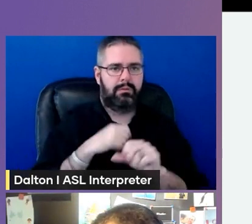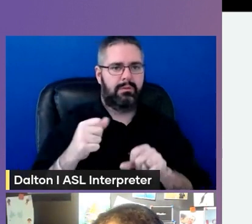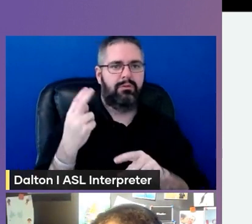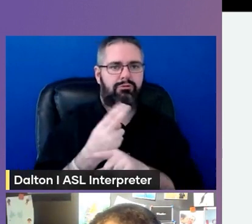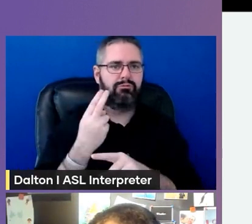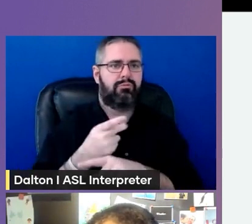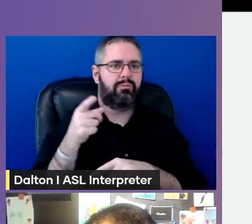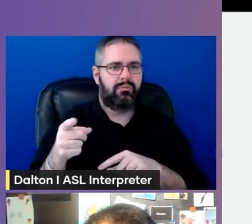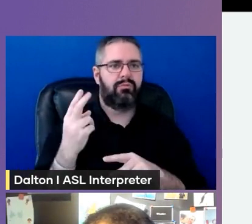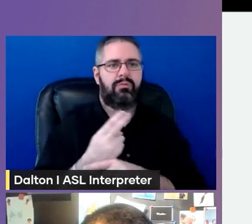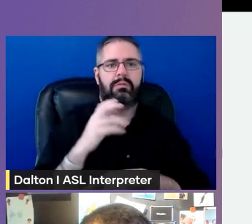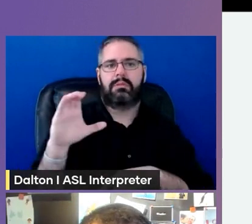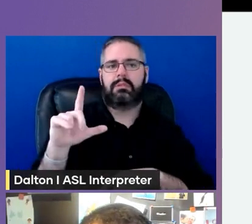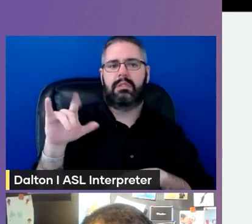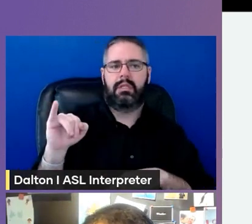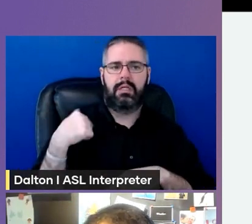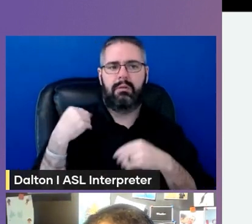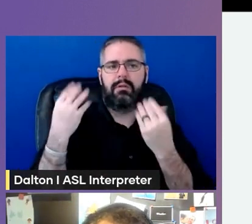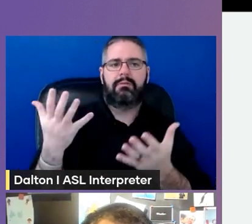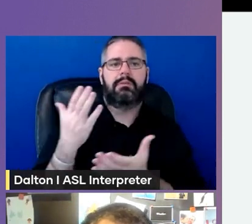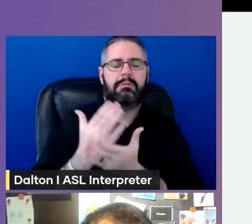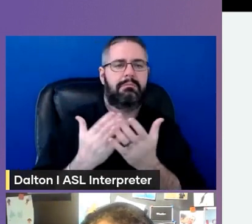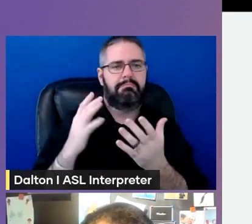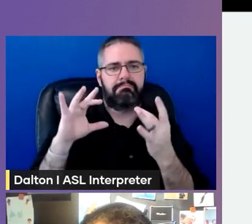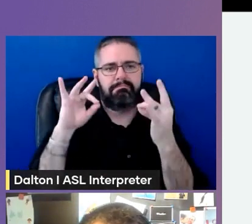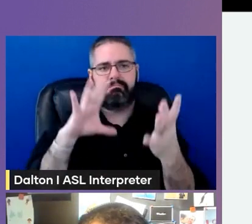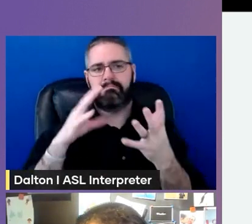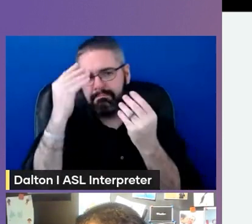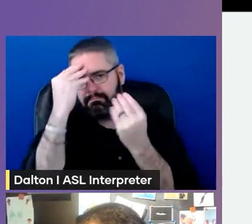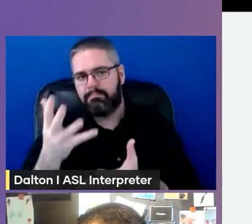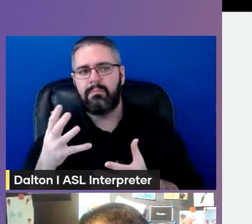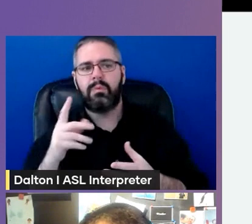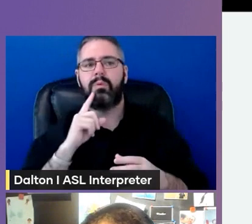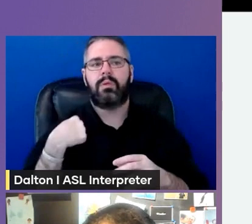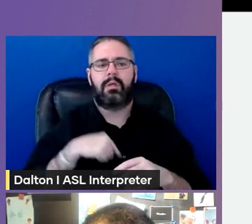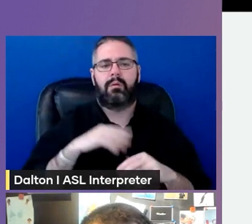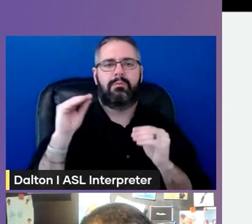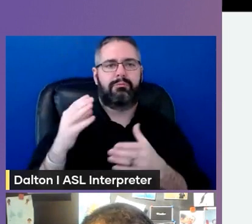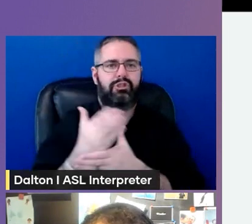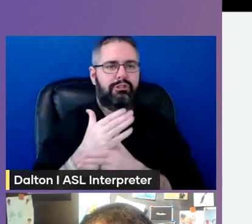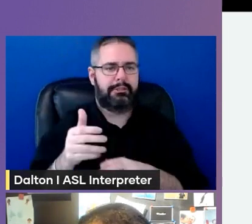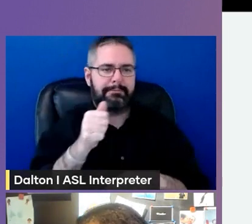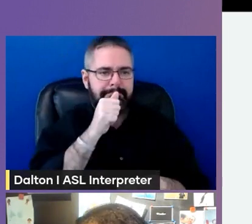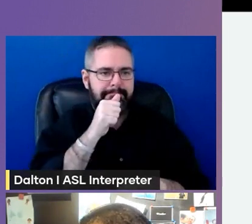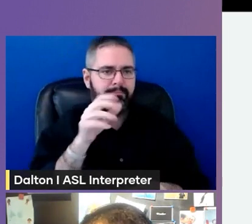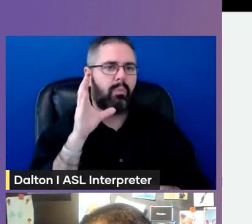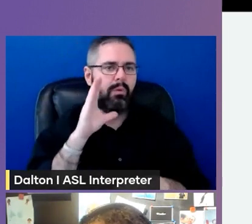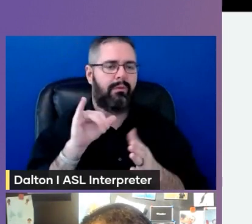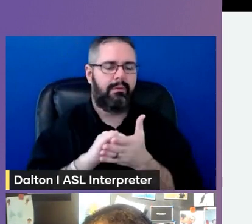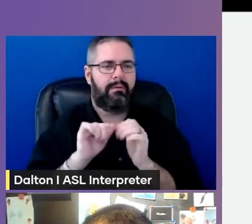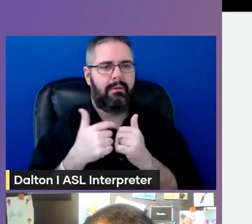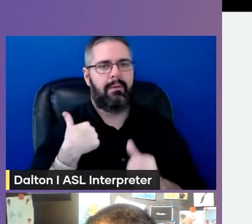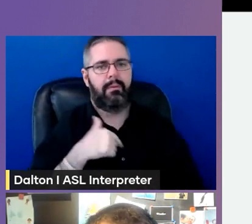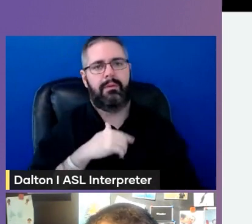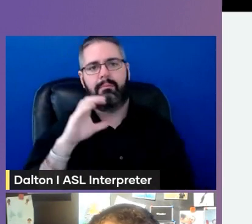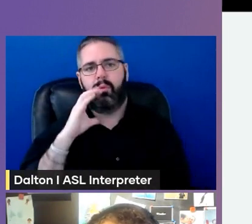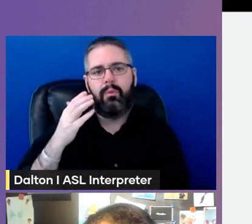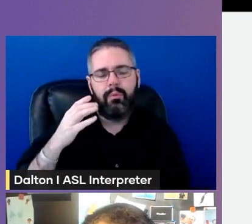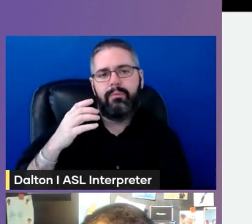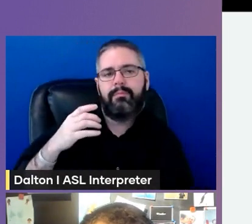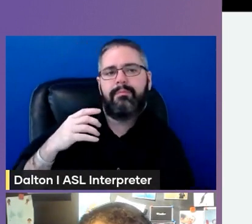CLI. We're going to give it some input because we are going to share some secrets, because that's how we communicate who's